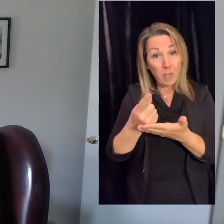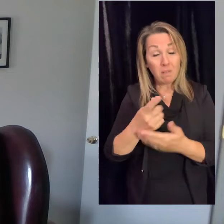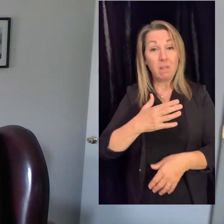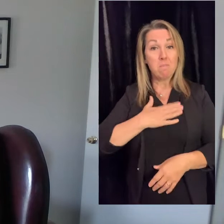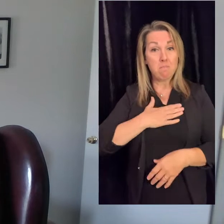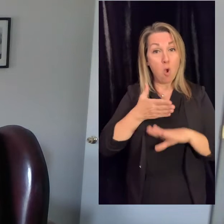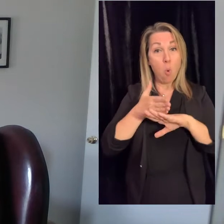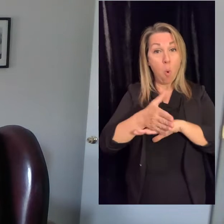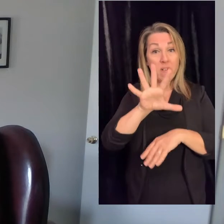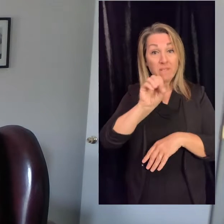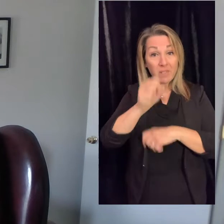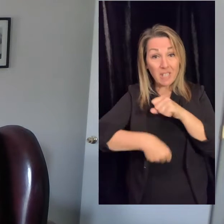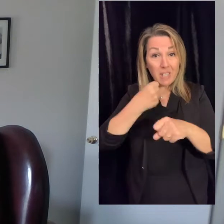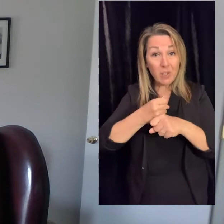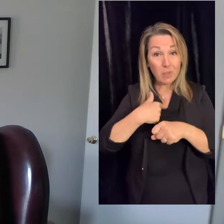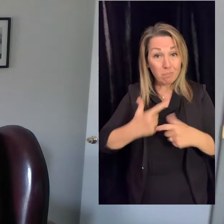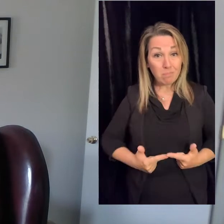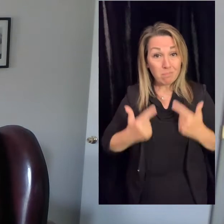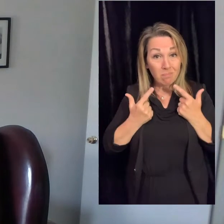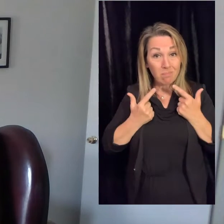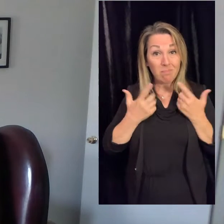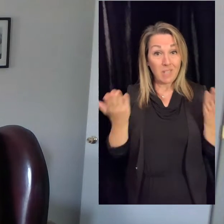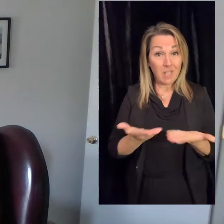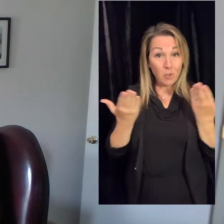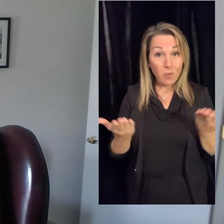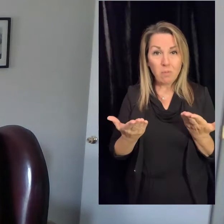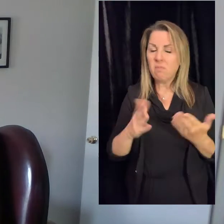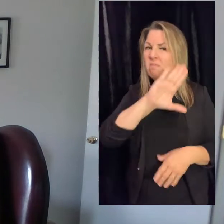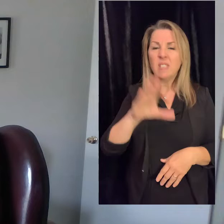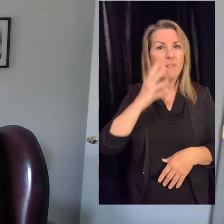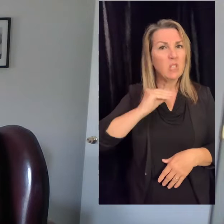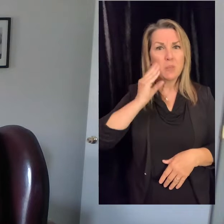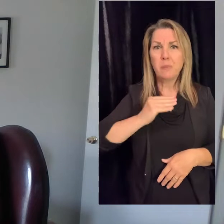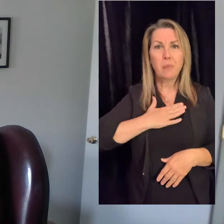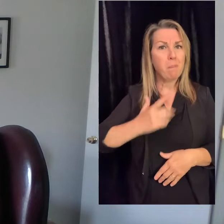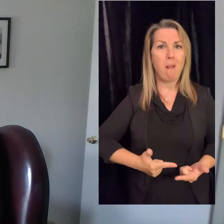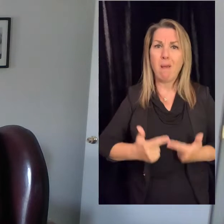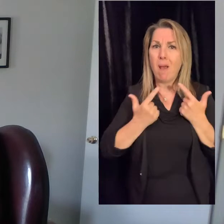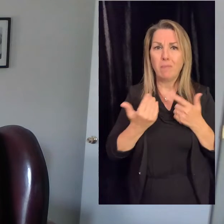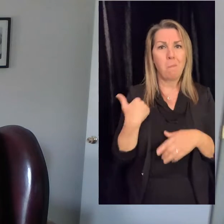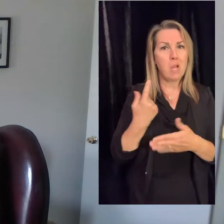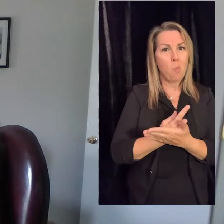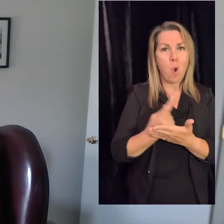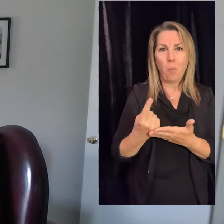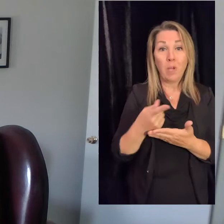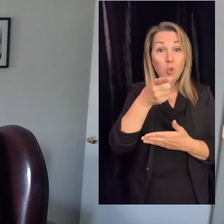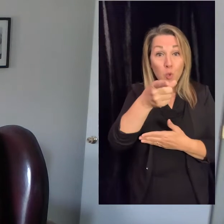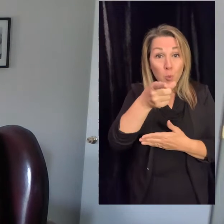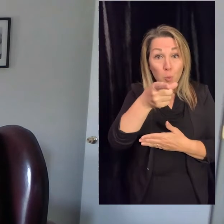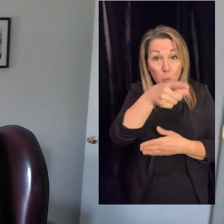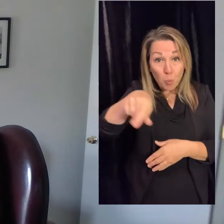my over 50 years of living on this planet, I haven't ever seen anything like this last week. And you